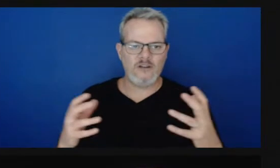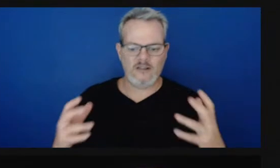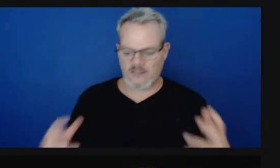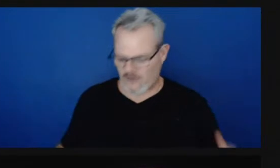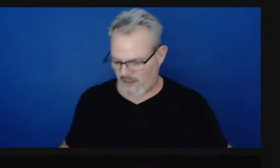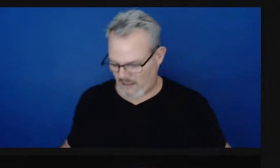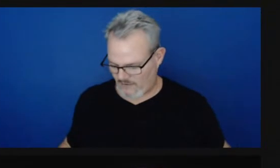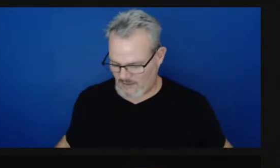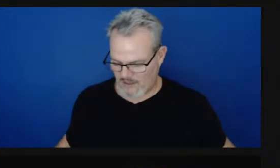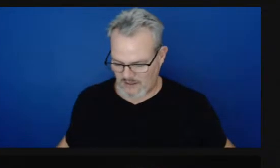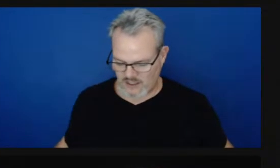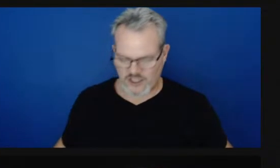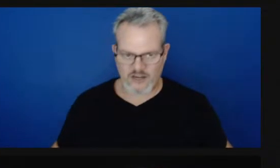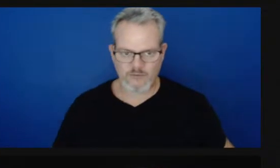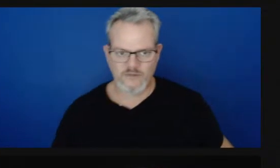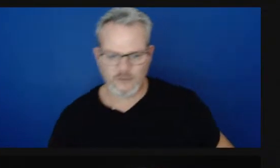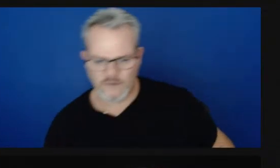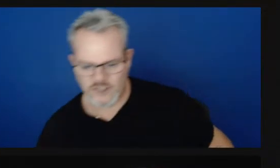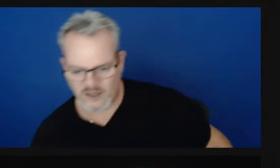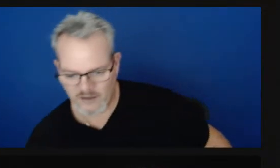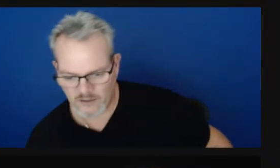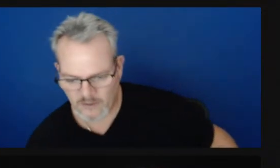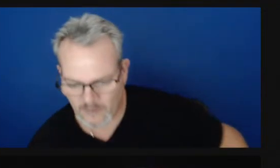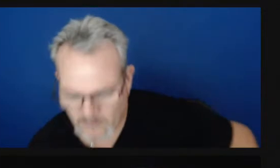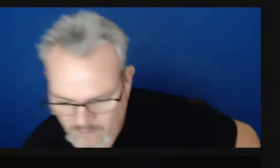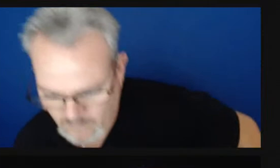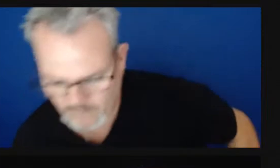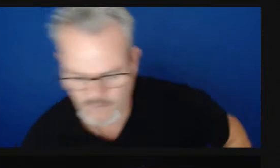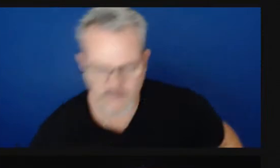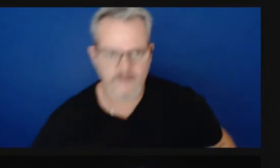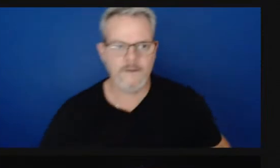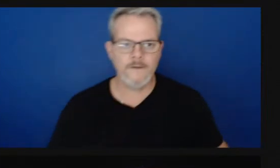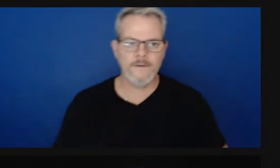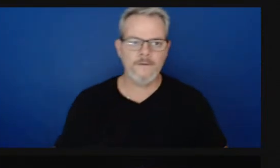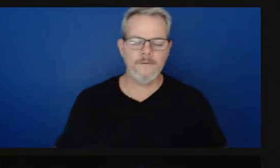we don't know. And that's why we're watching closely.